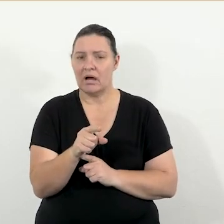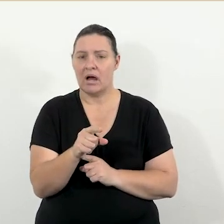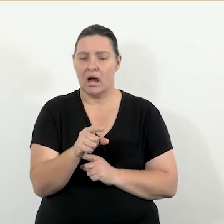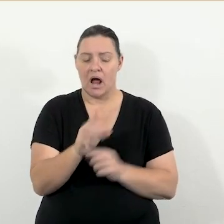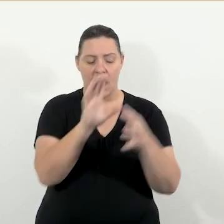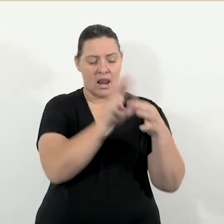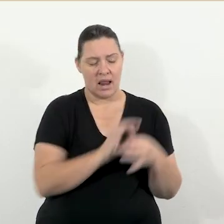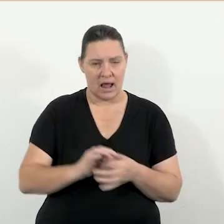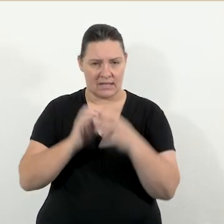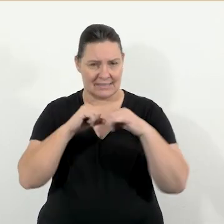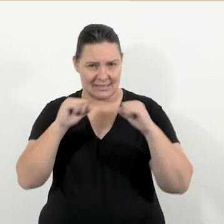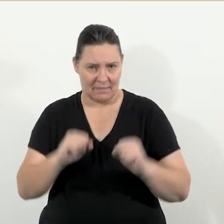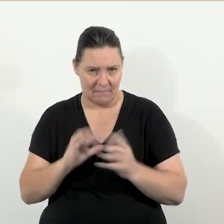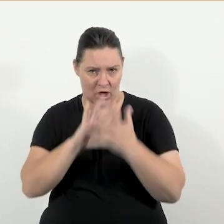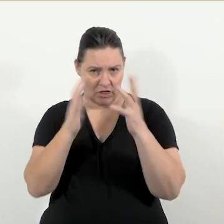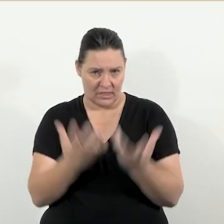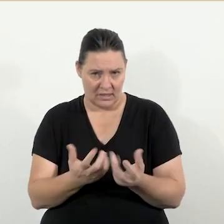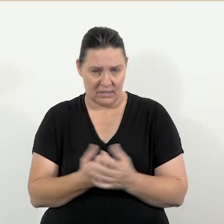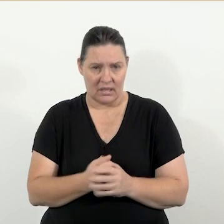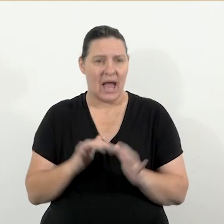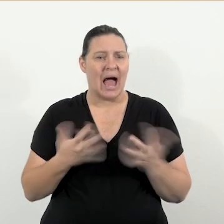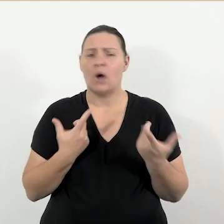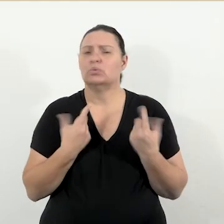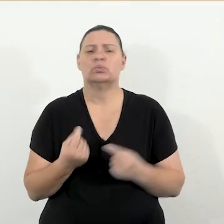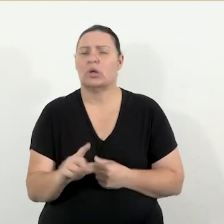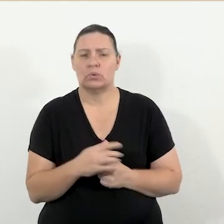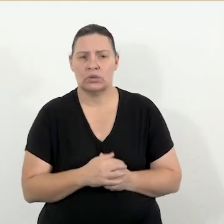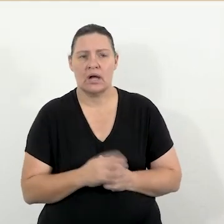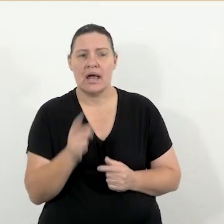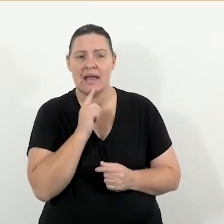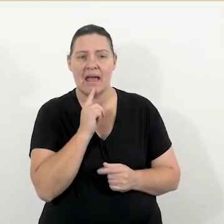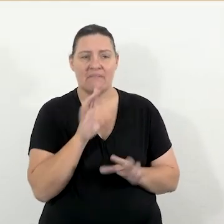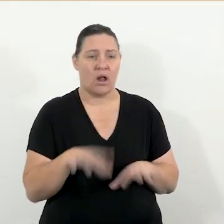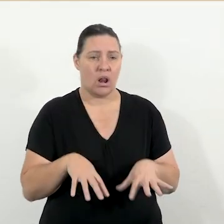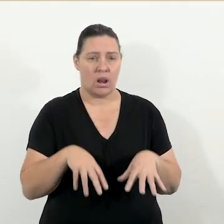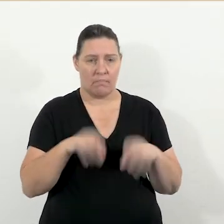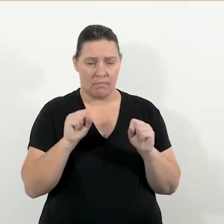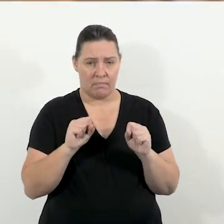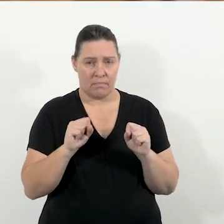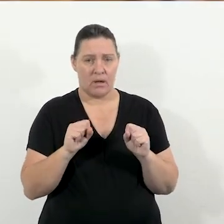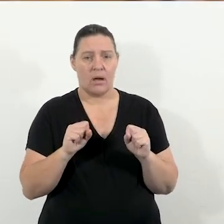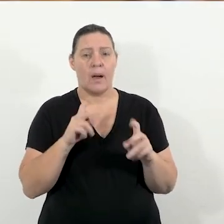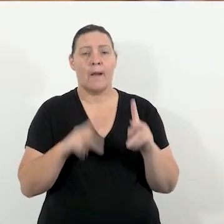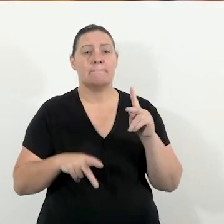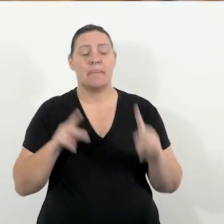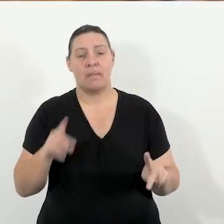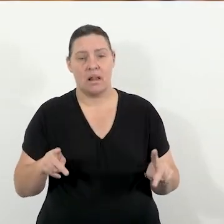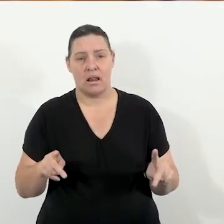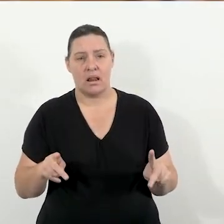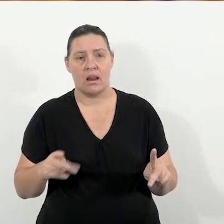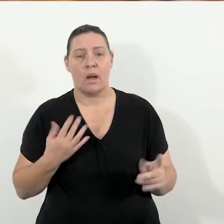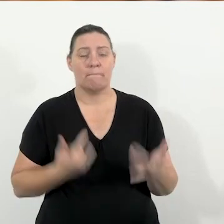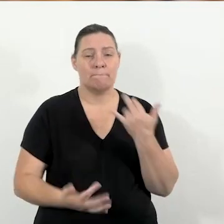the interactions of the systems of the Earth. Now, how does it do that? When there is load shedding, there are a lot of people that